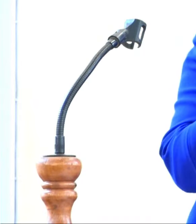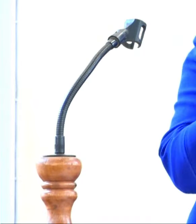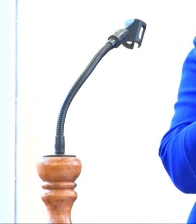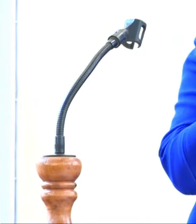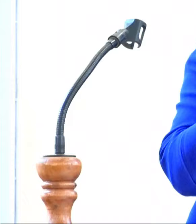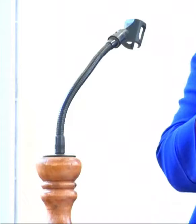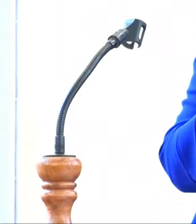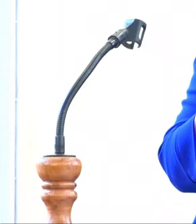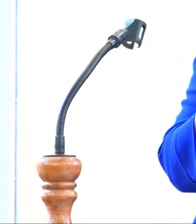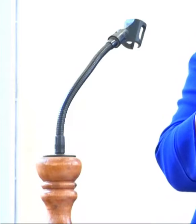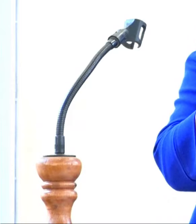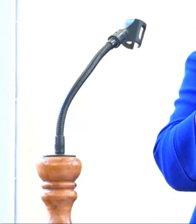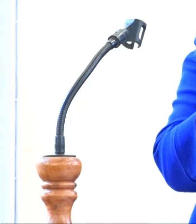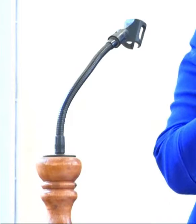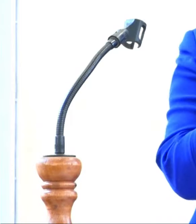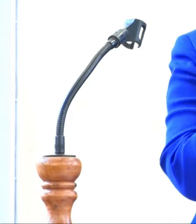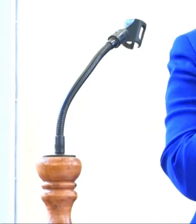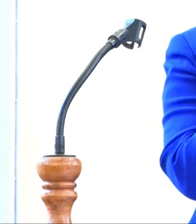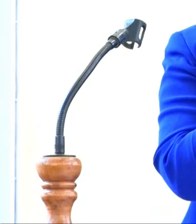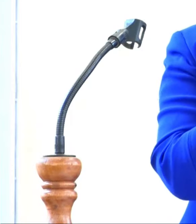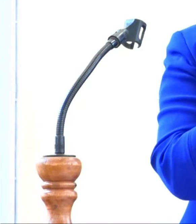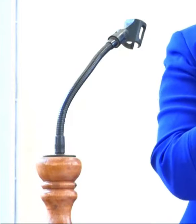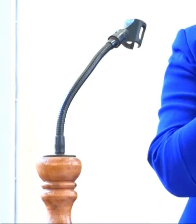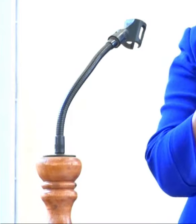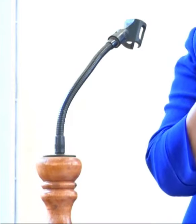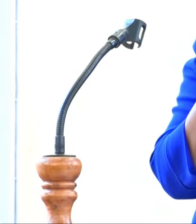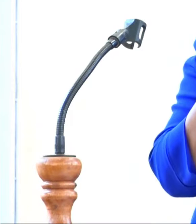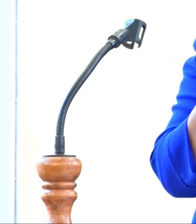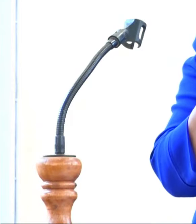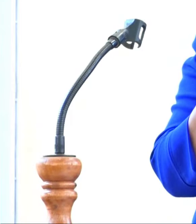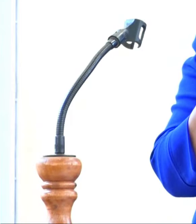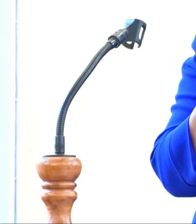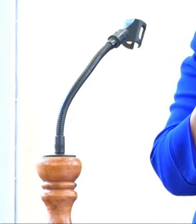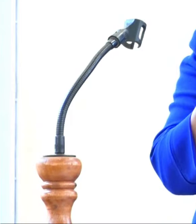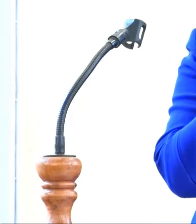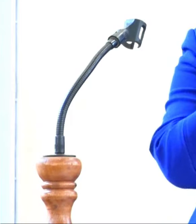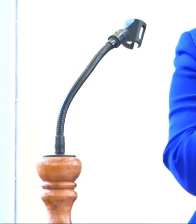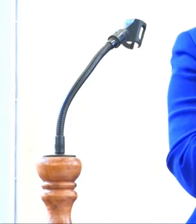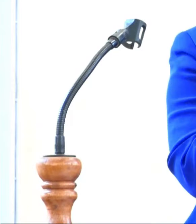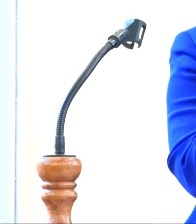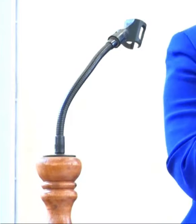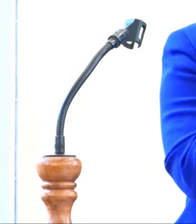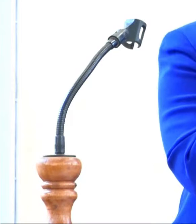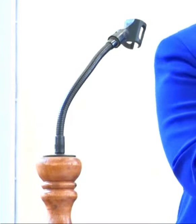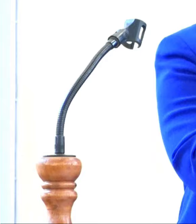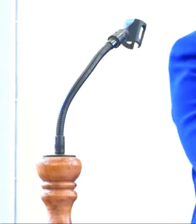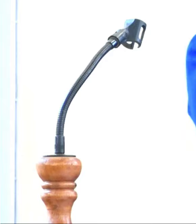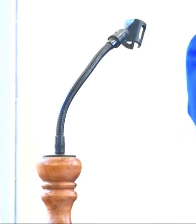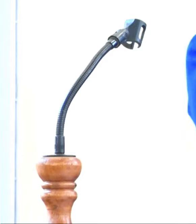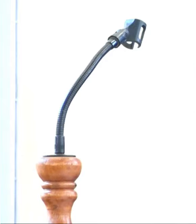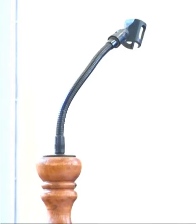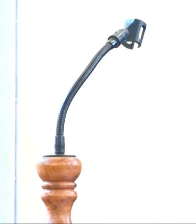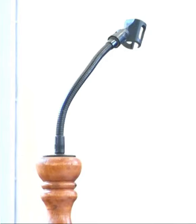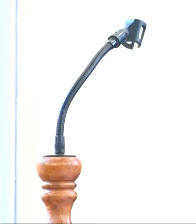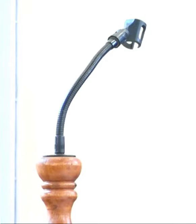God, indeed, I am a sinner. And I need forgiveness. Many are the times when we go to church